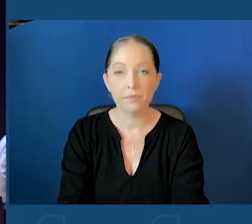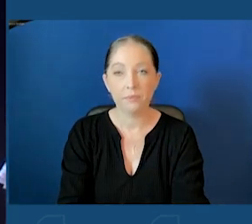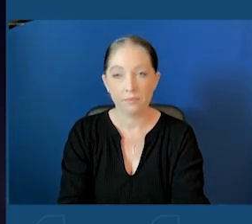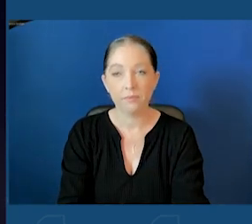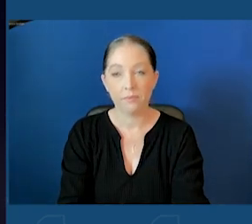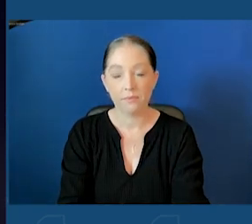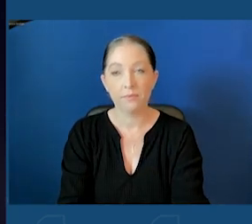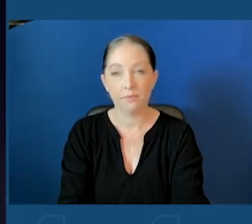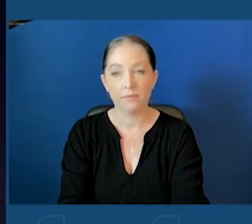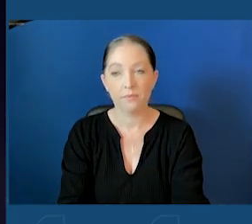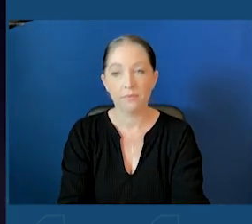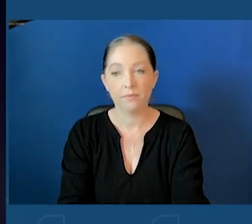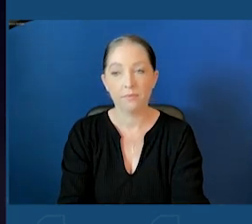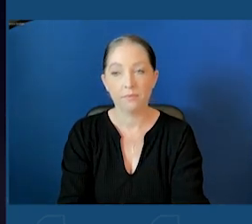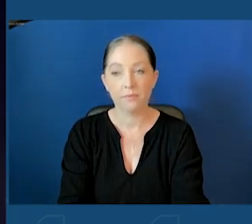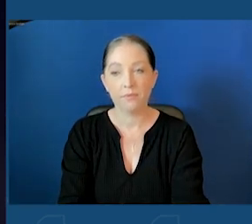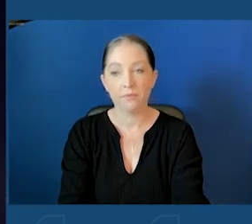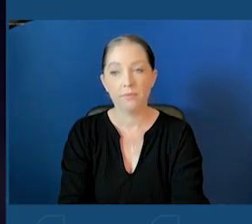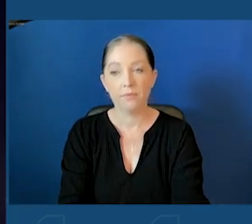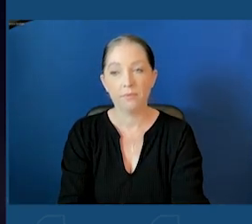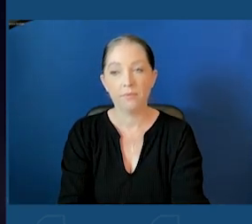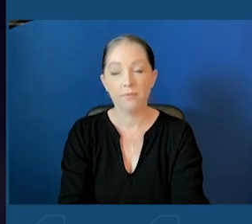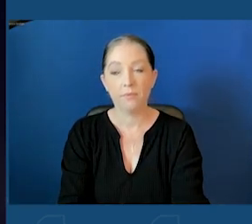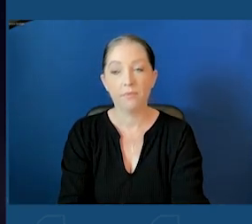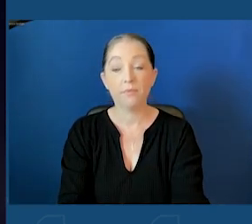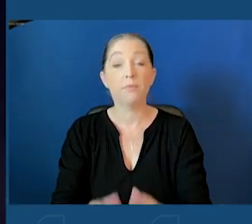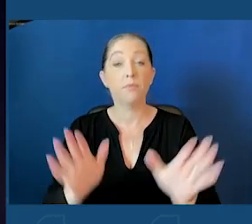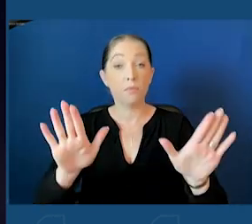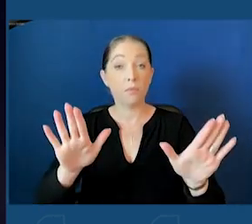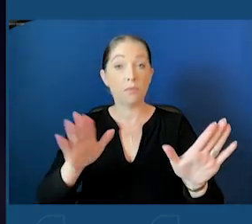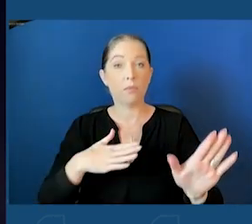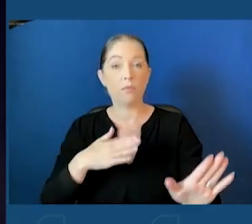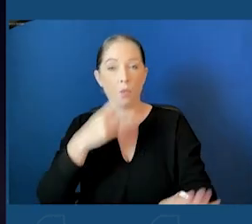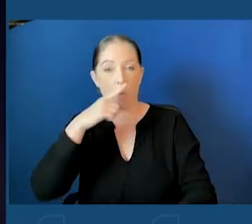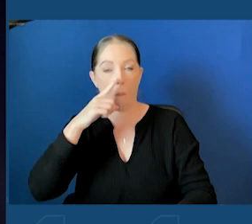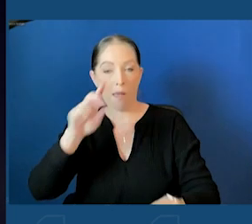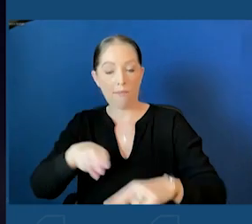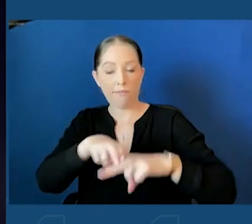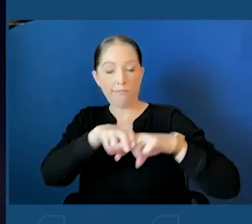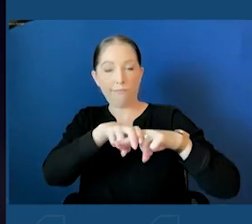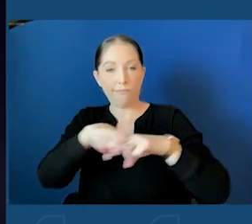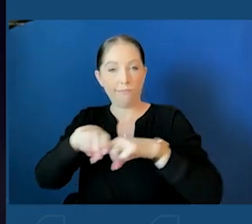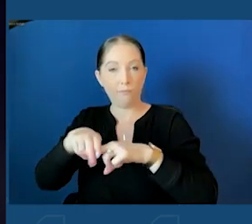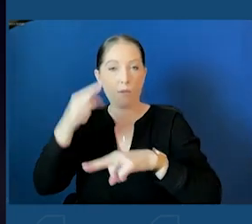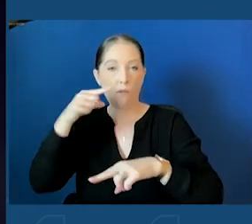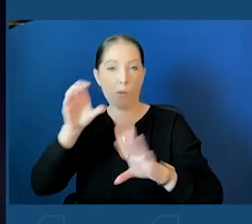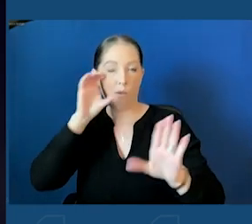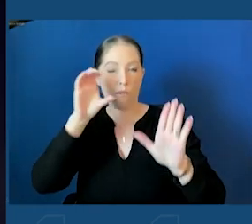Stay seated as we take a commemorative photo.